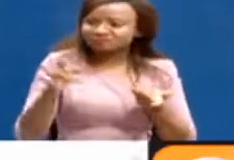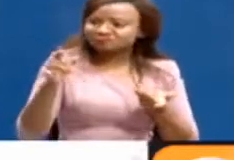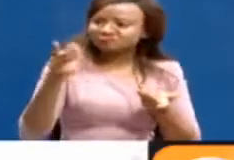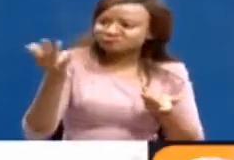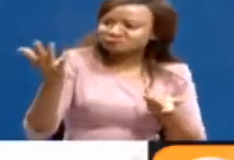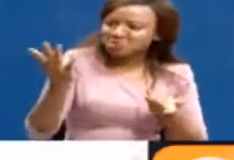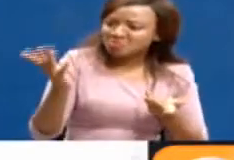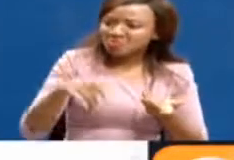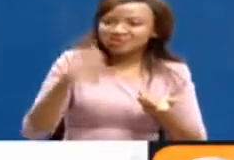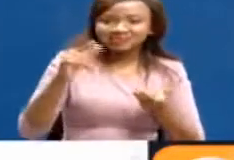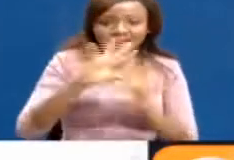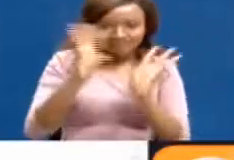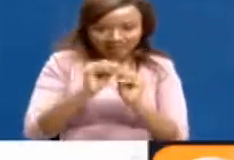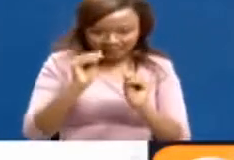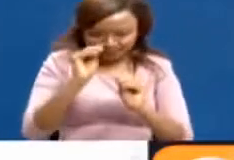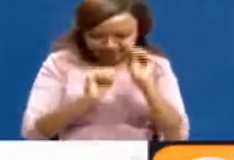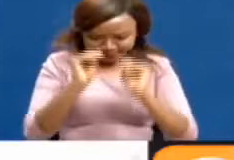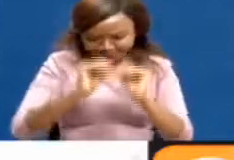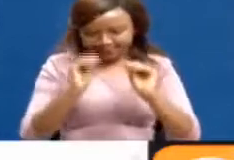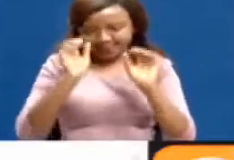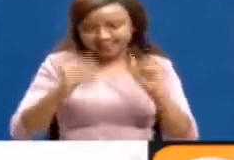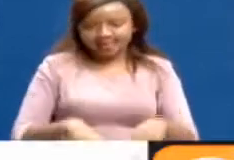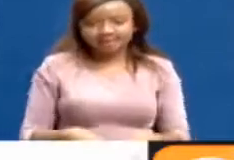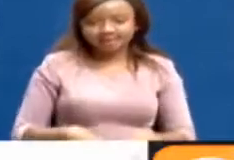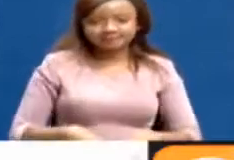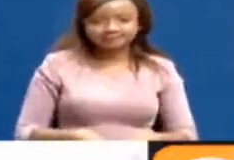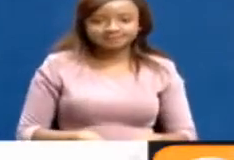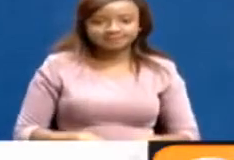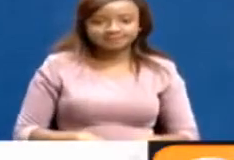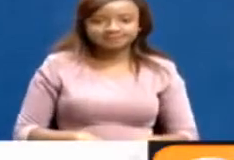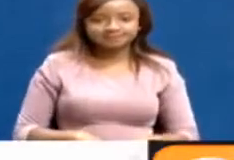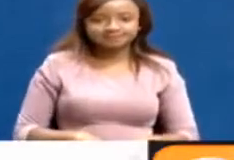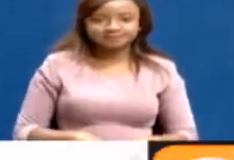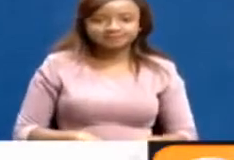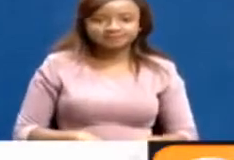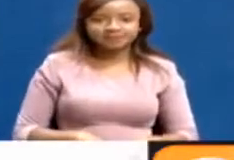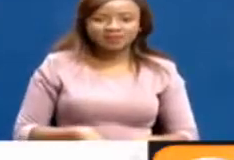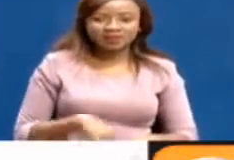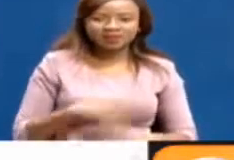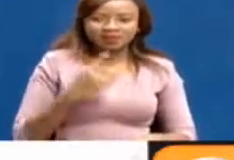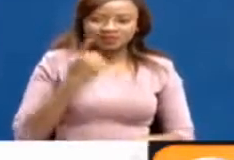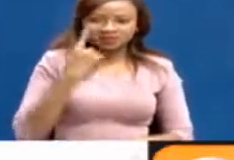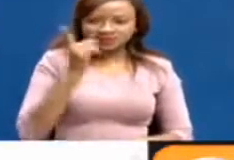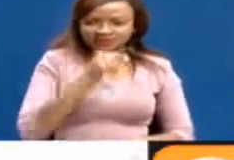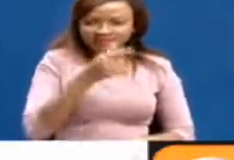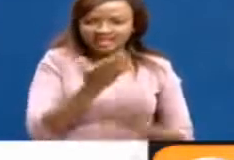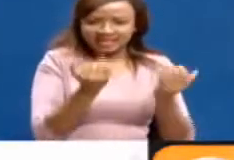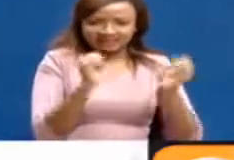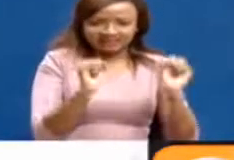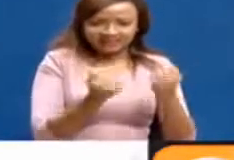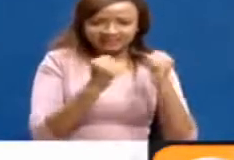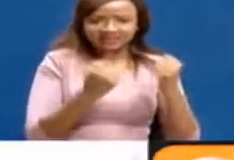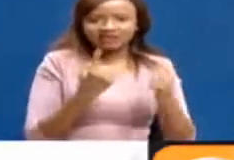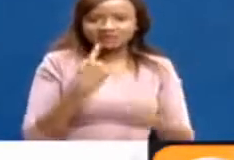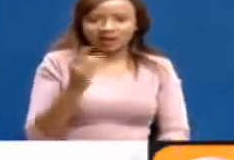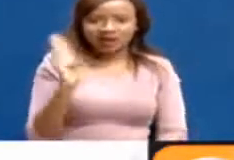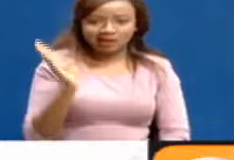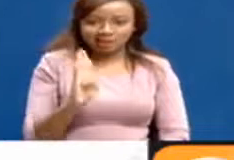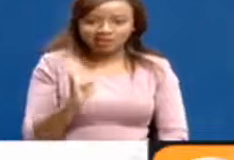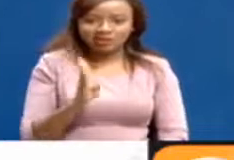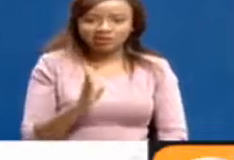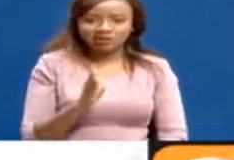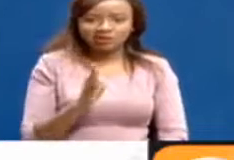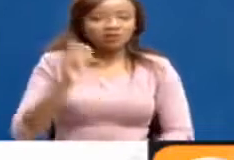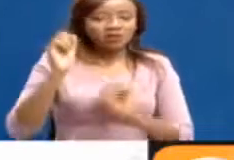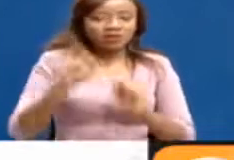supplementary appropriation so far is savings of close to 100 billion, and that